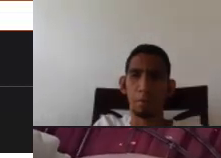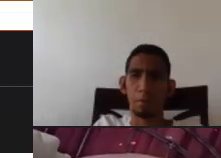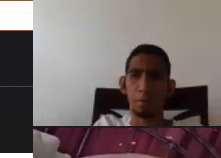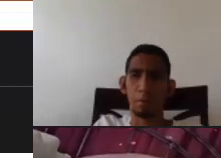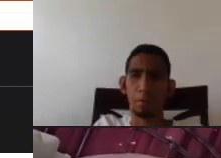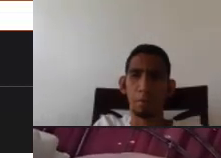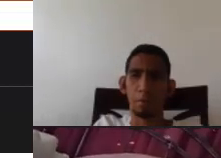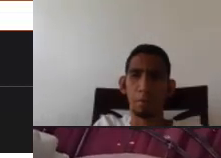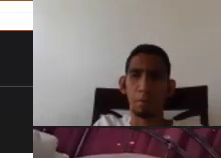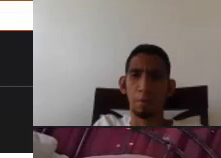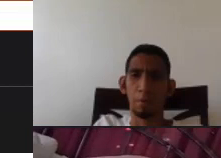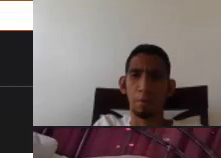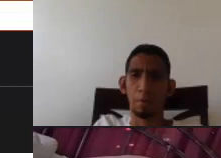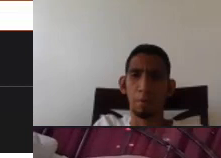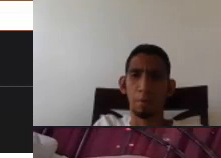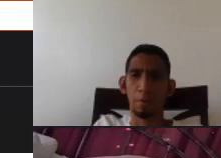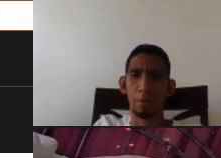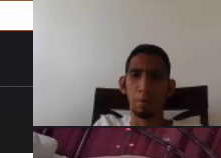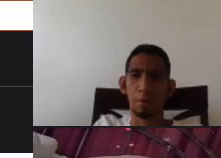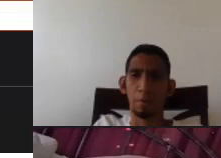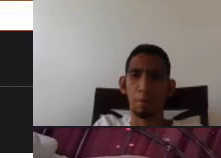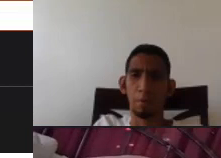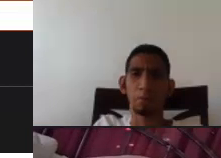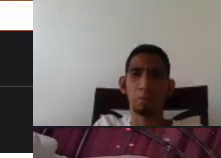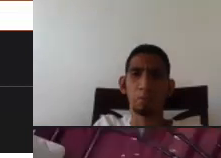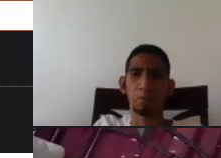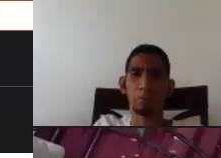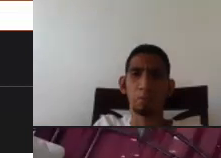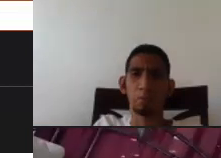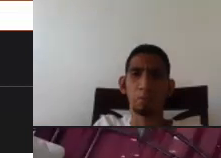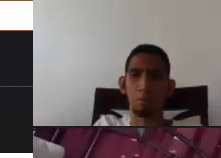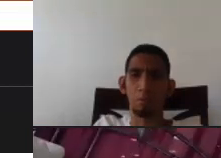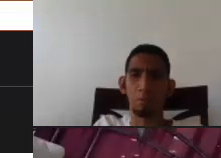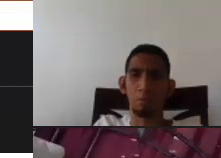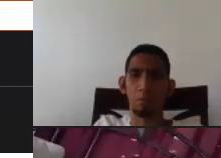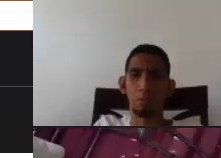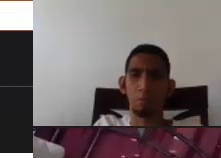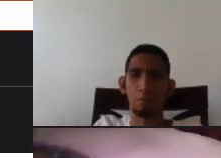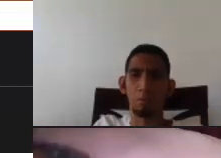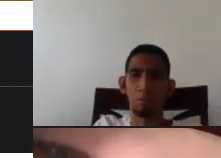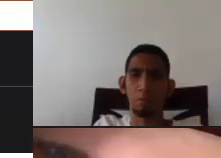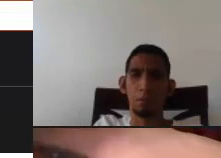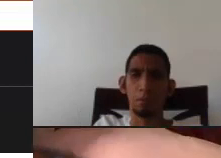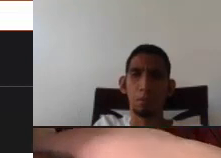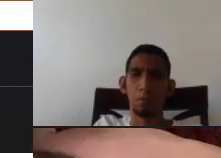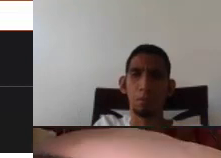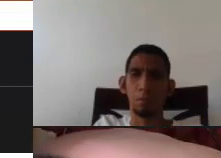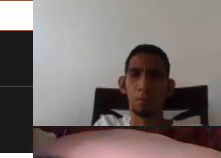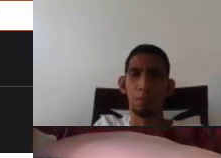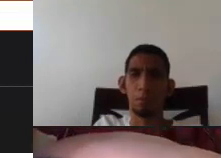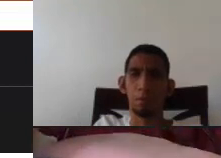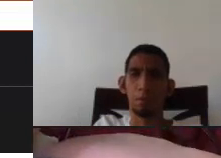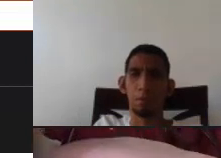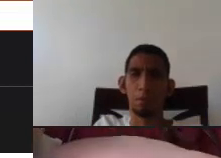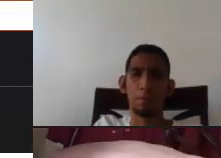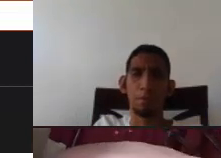the participants specifically understand that they want this to be available to folks that are beyond just maybe